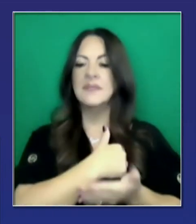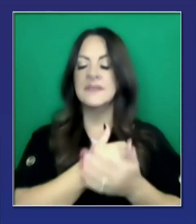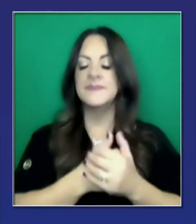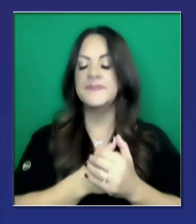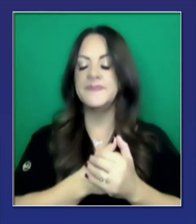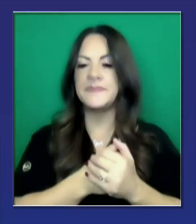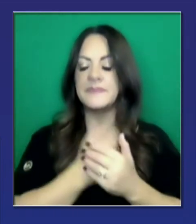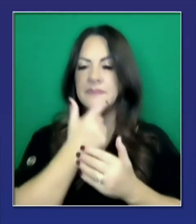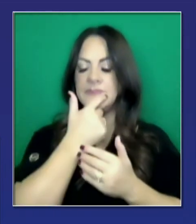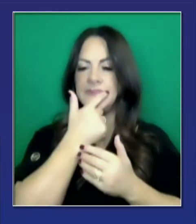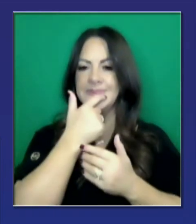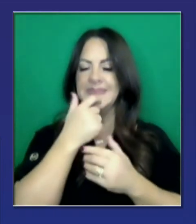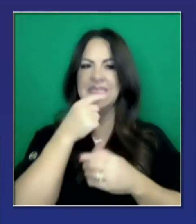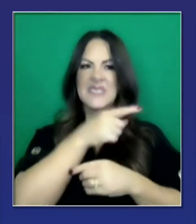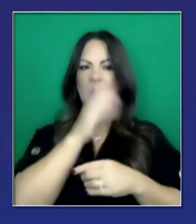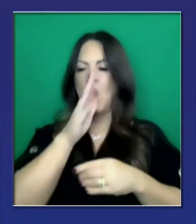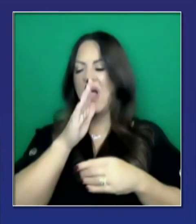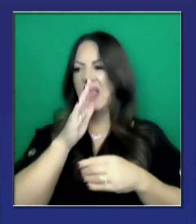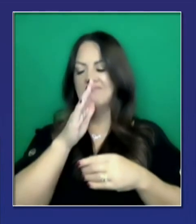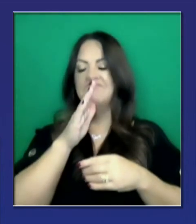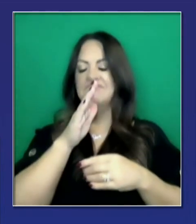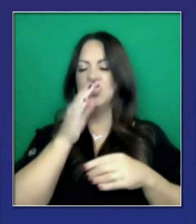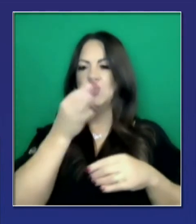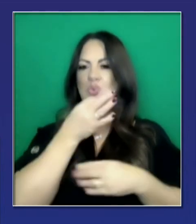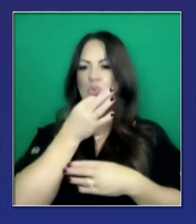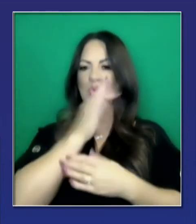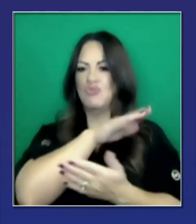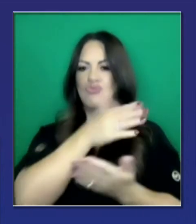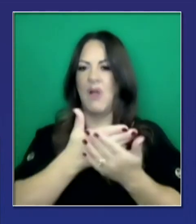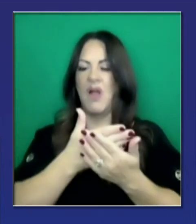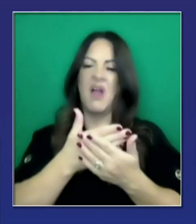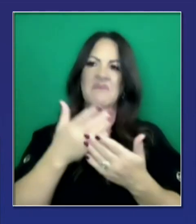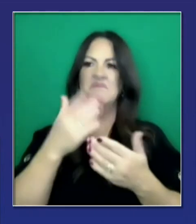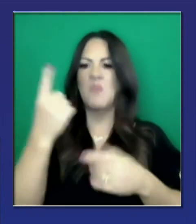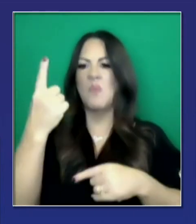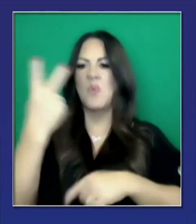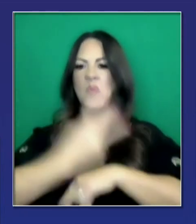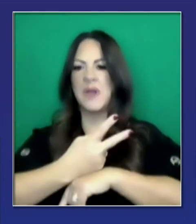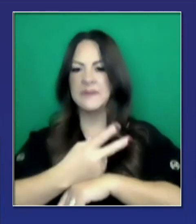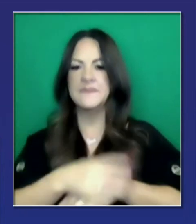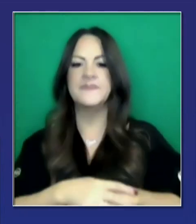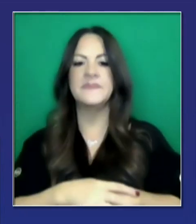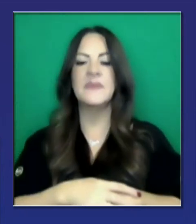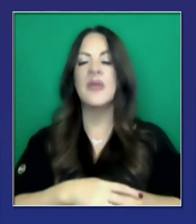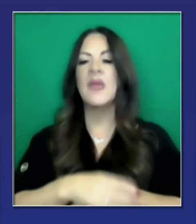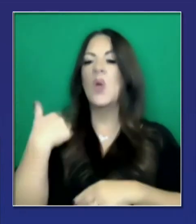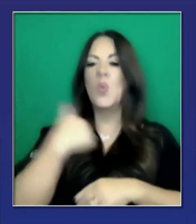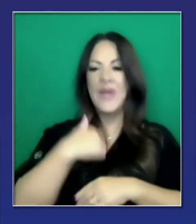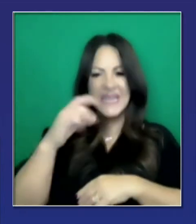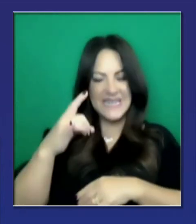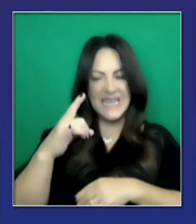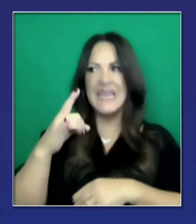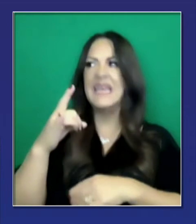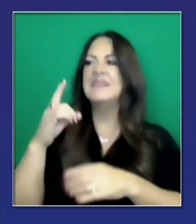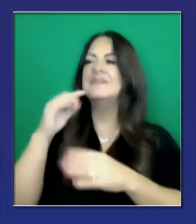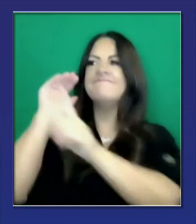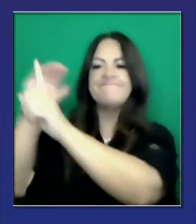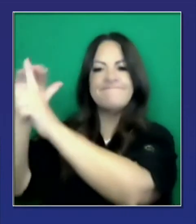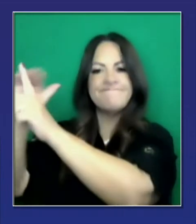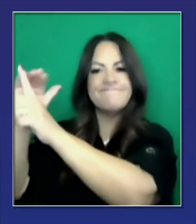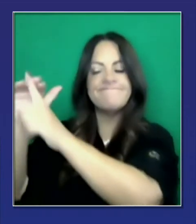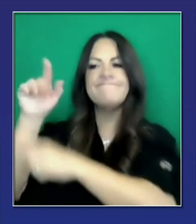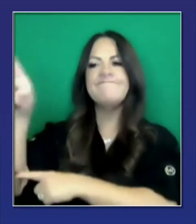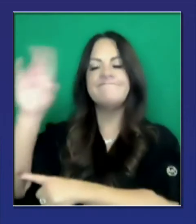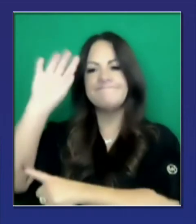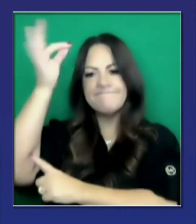in the next 24 to 48 hours. So more resources being requested from the feds. We've updated you last week on some